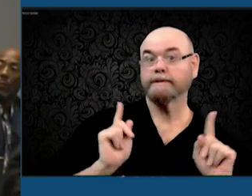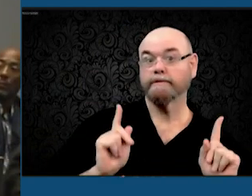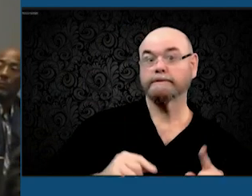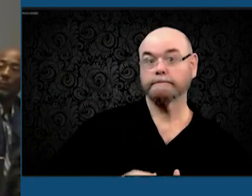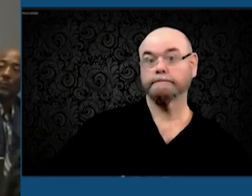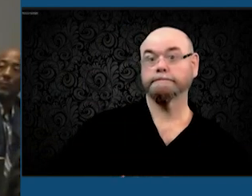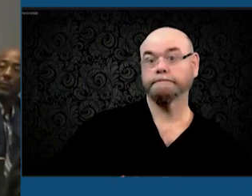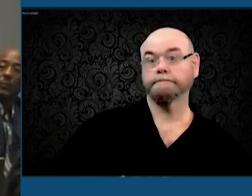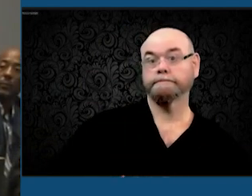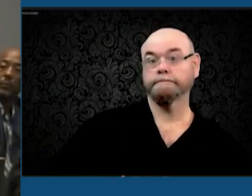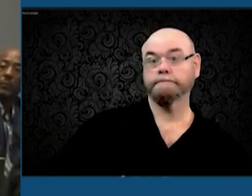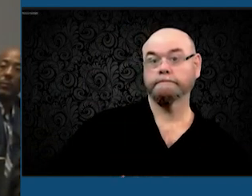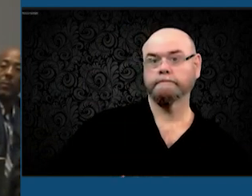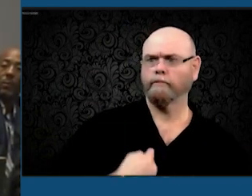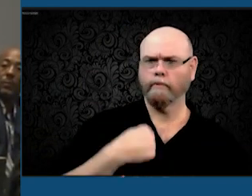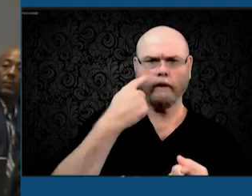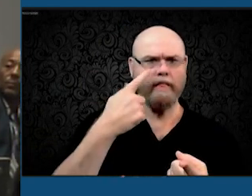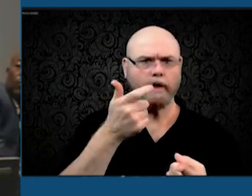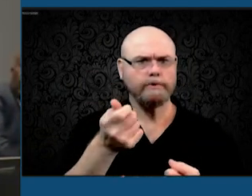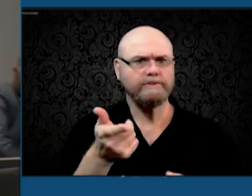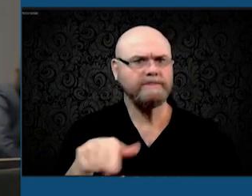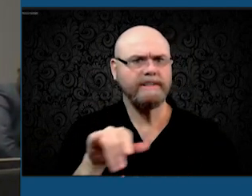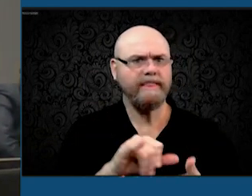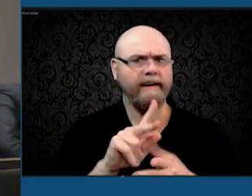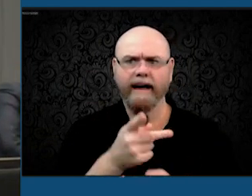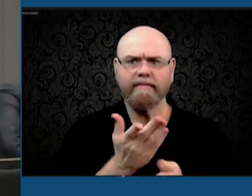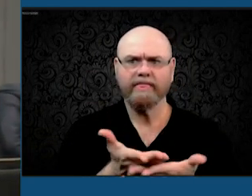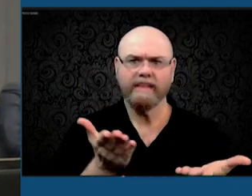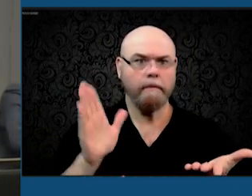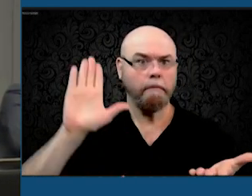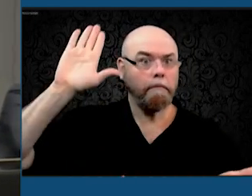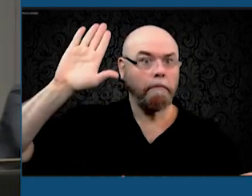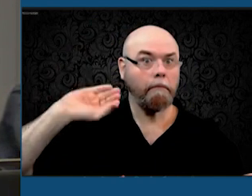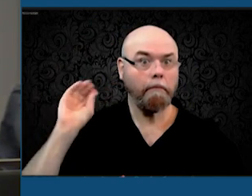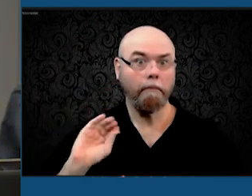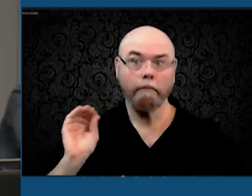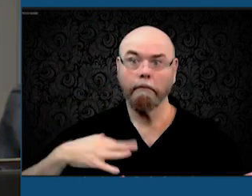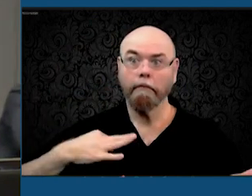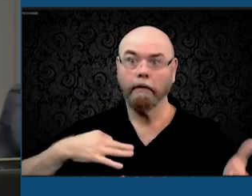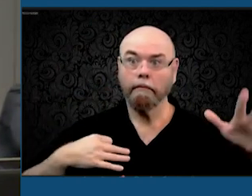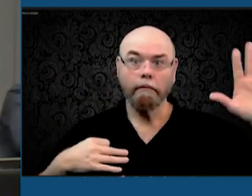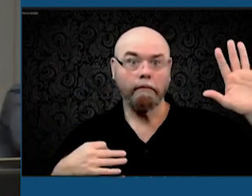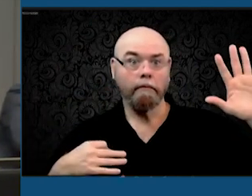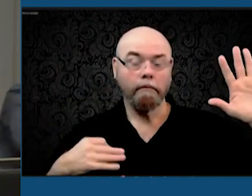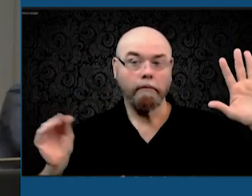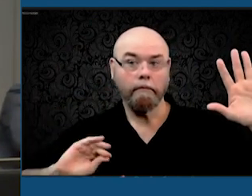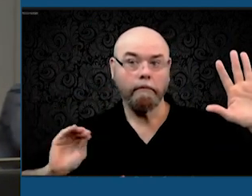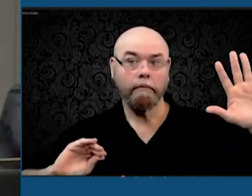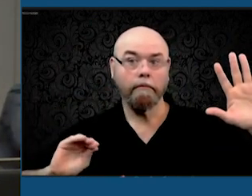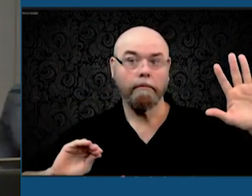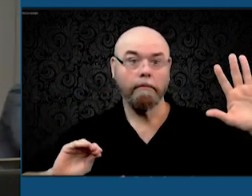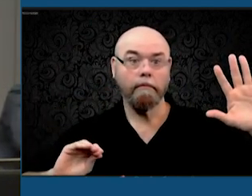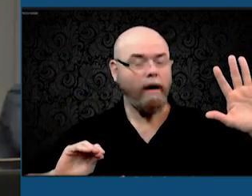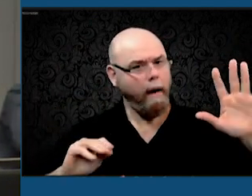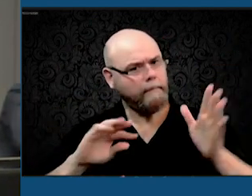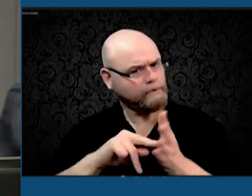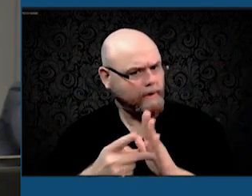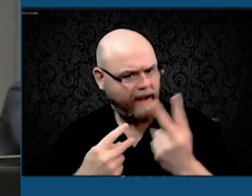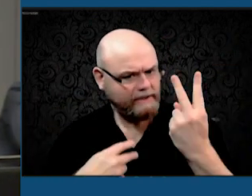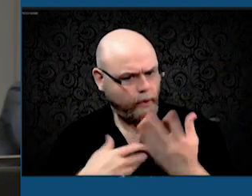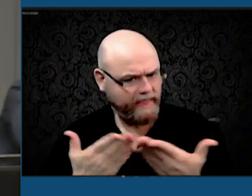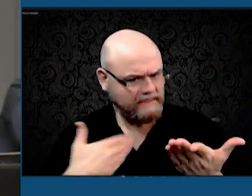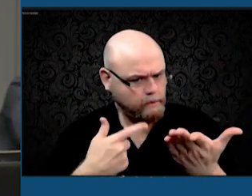Wait, I thought all of you were interested in this stuff. No one's taking has the courage to raise their hand? I'm just asking you to define two things. In the back, what's